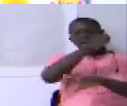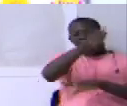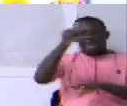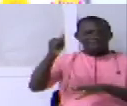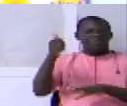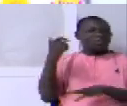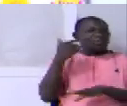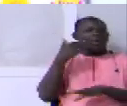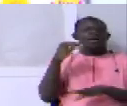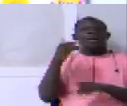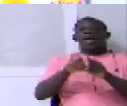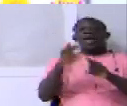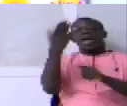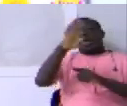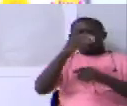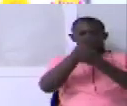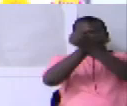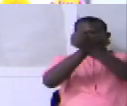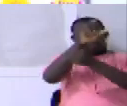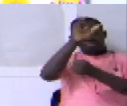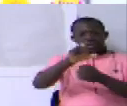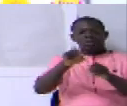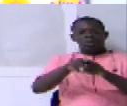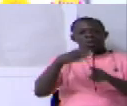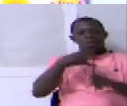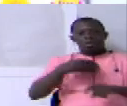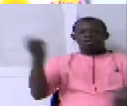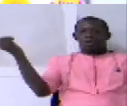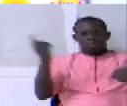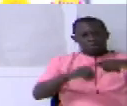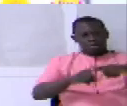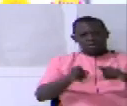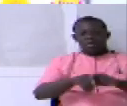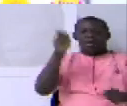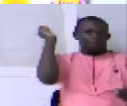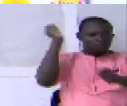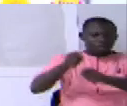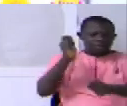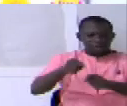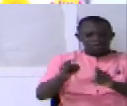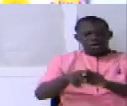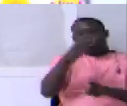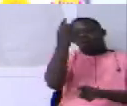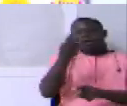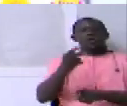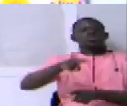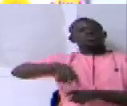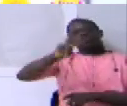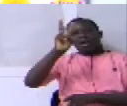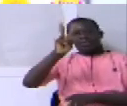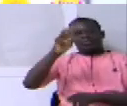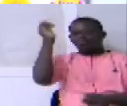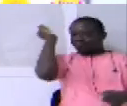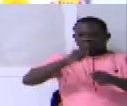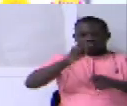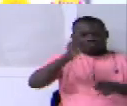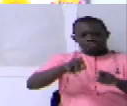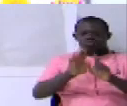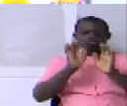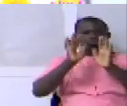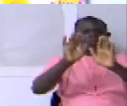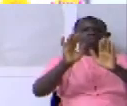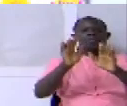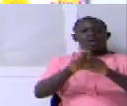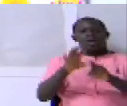any prisoner that you are going to punish by beating is supposed not to exist 12 lashes. Whether it is in the